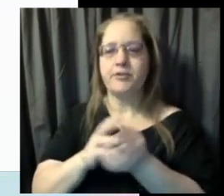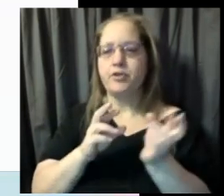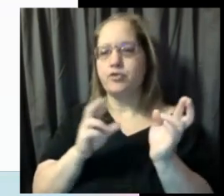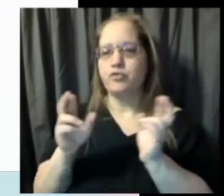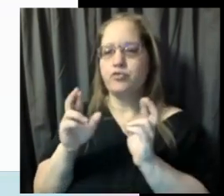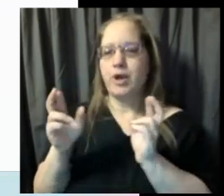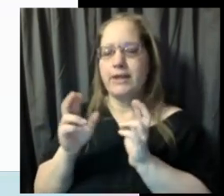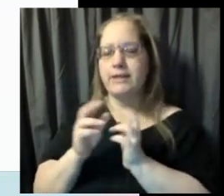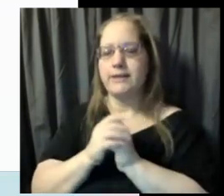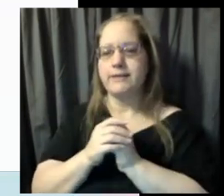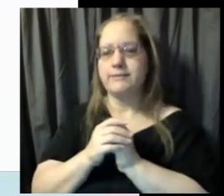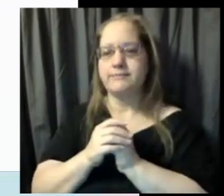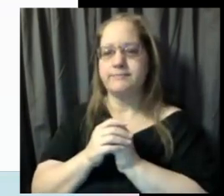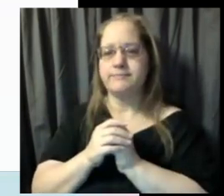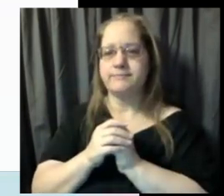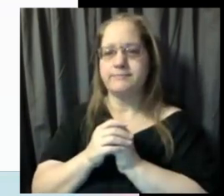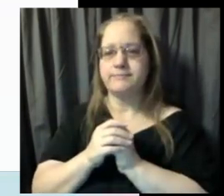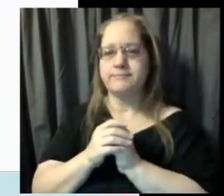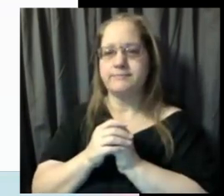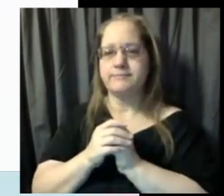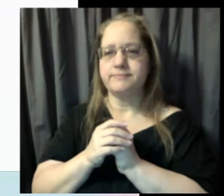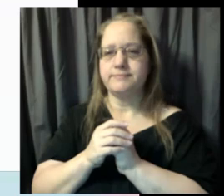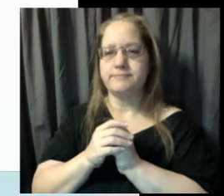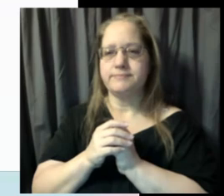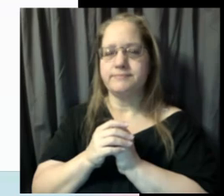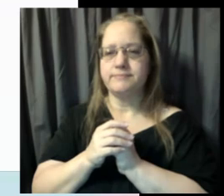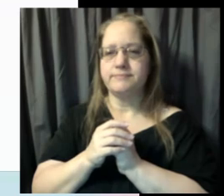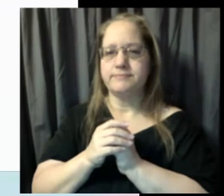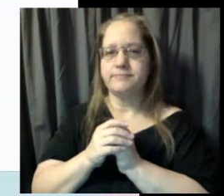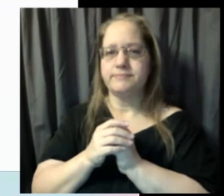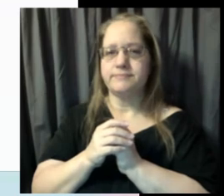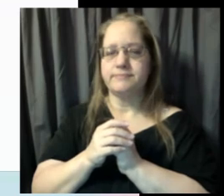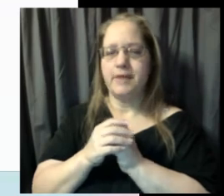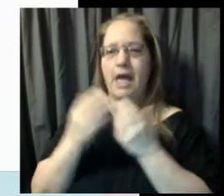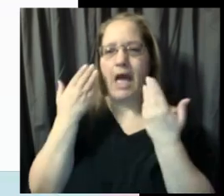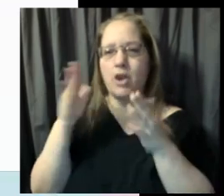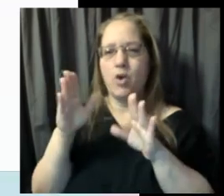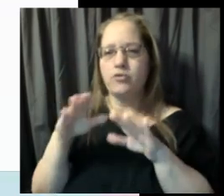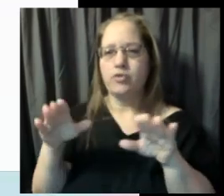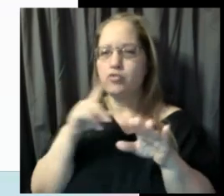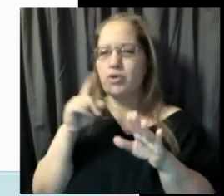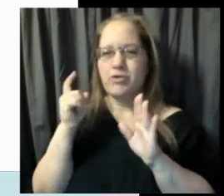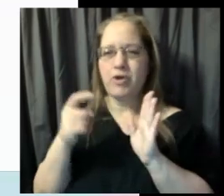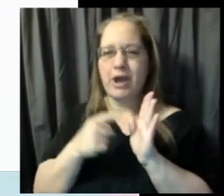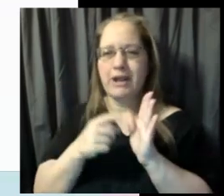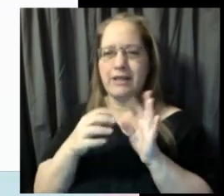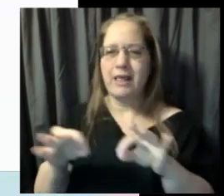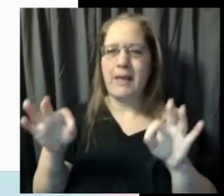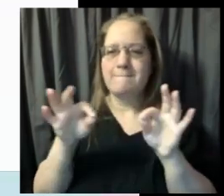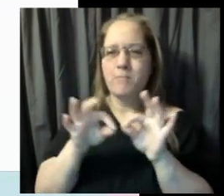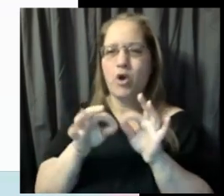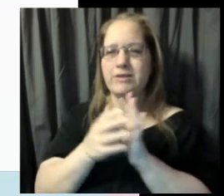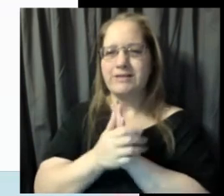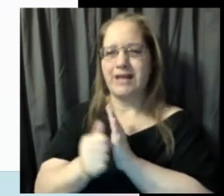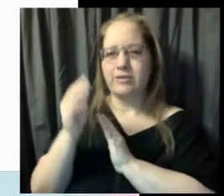she's ready to really. I'm thinking about how to convey the importance of practicing these skills. I don't know if children really recognize the importance